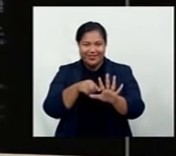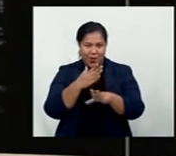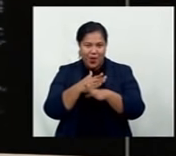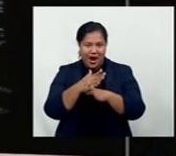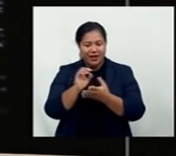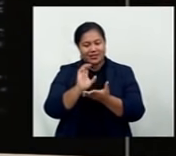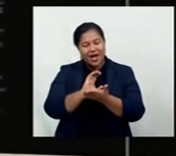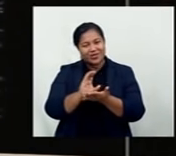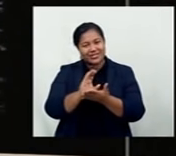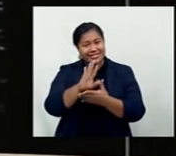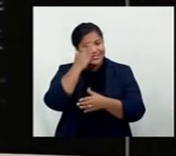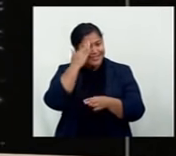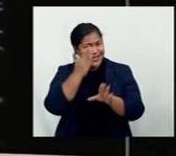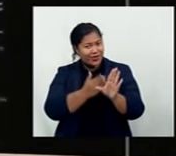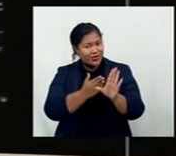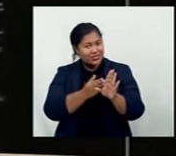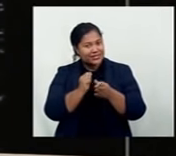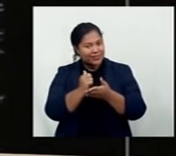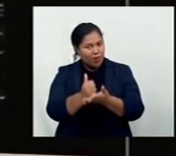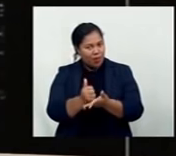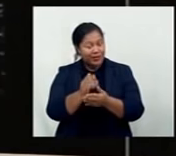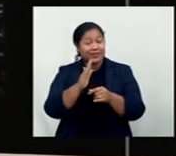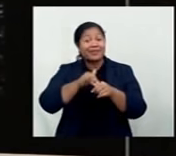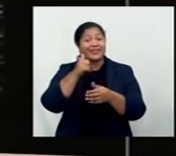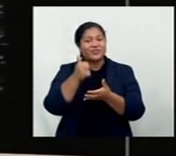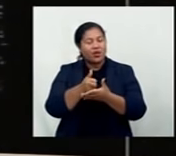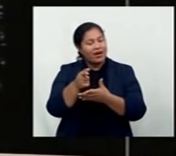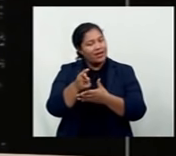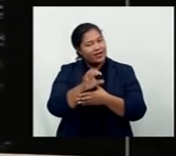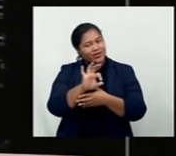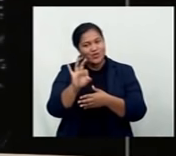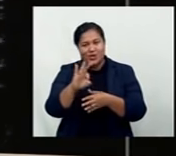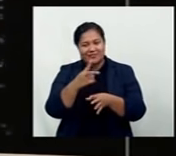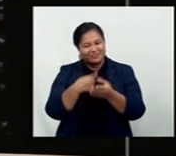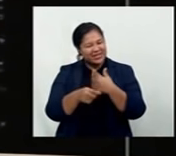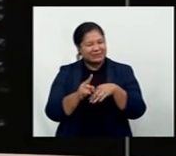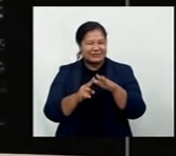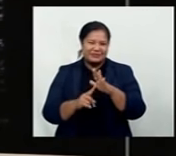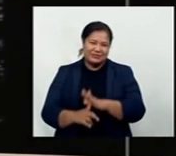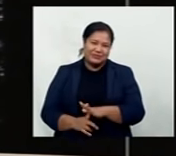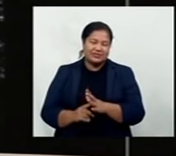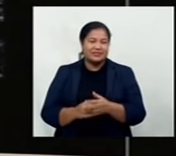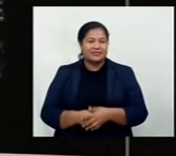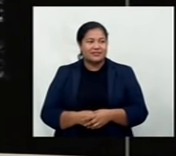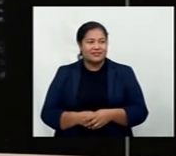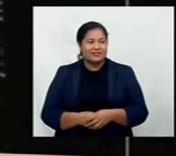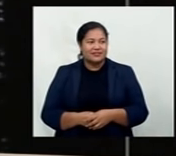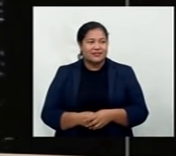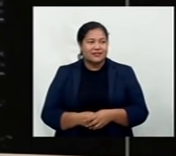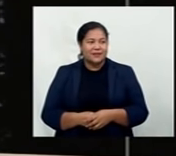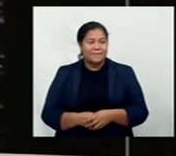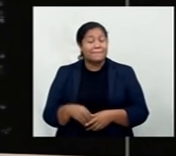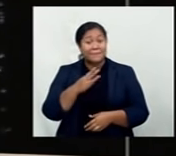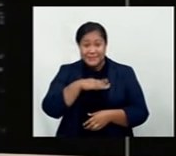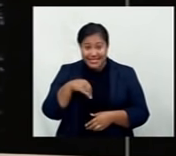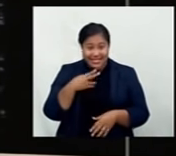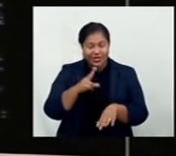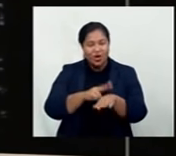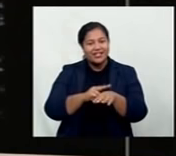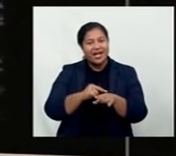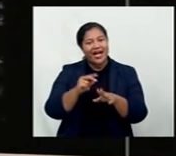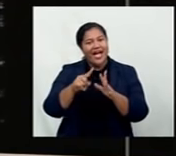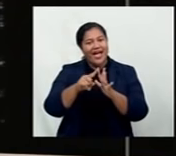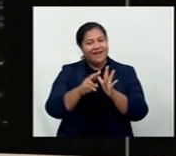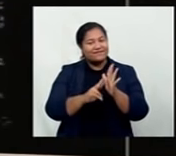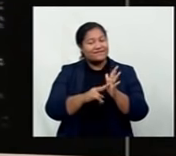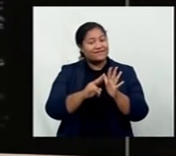counselling and psychological support to ensure they do not become fatigued. Minister Dr. Ifiremi Wangainambete